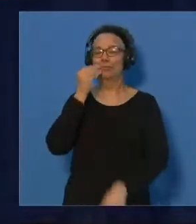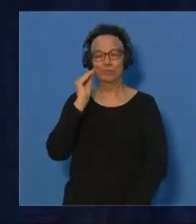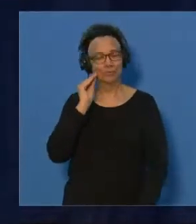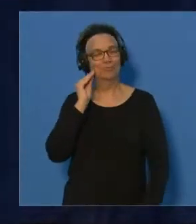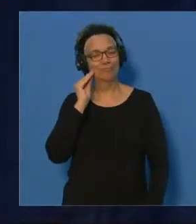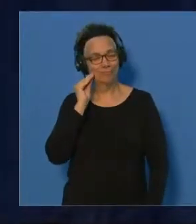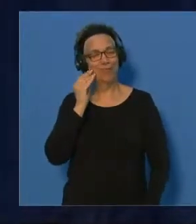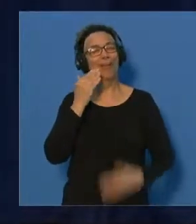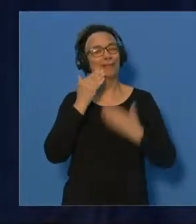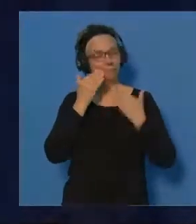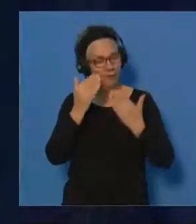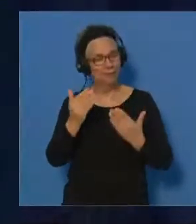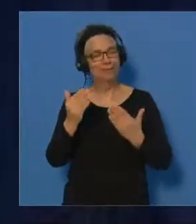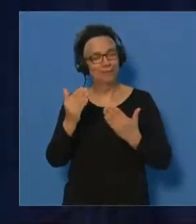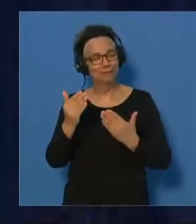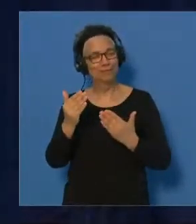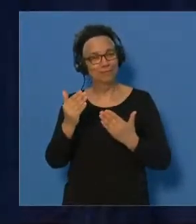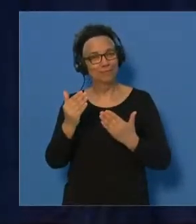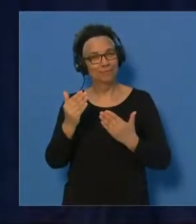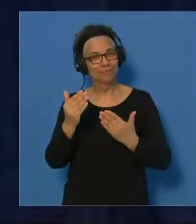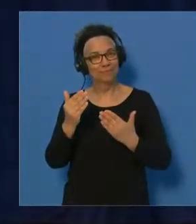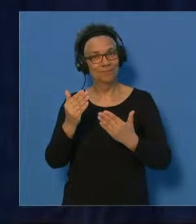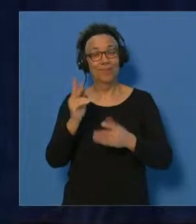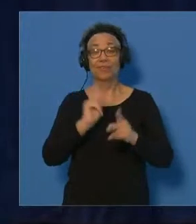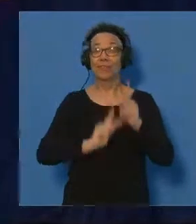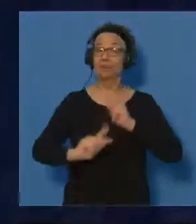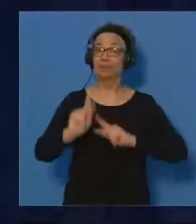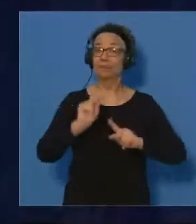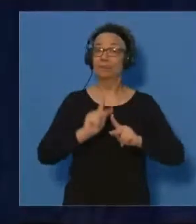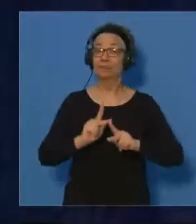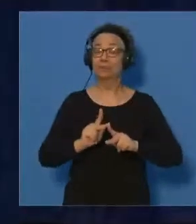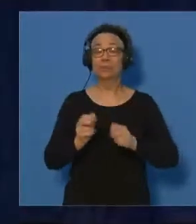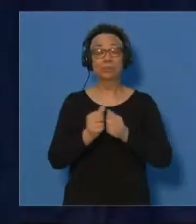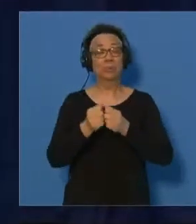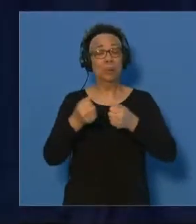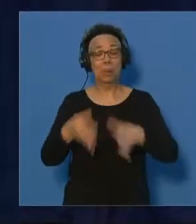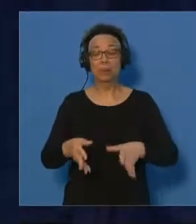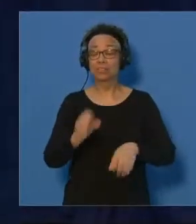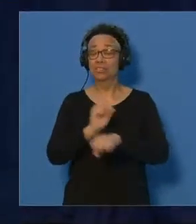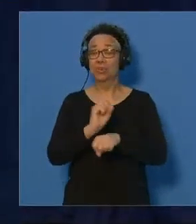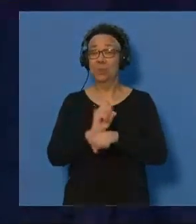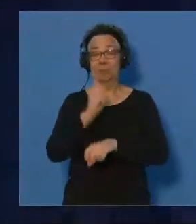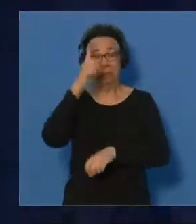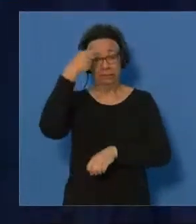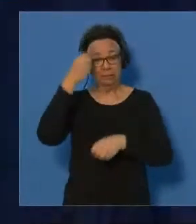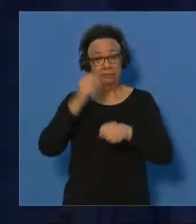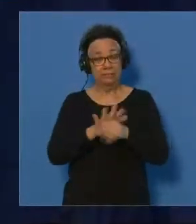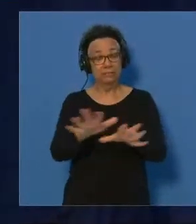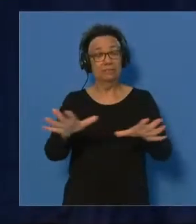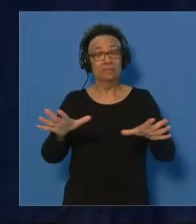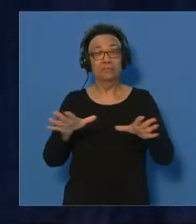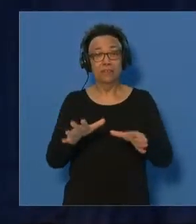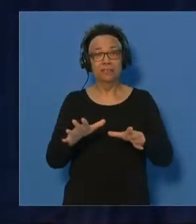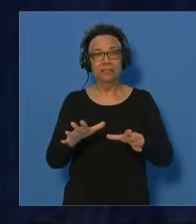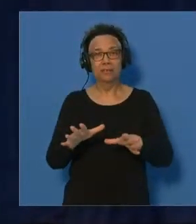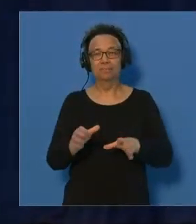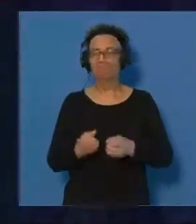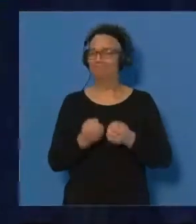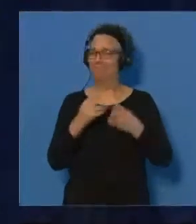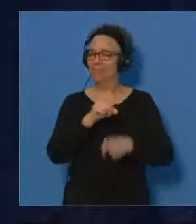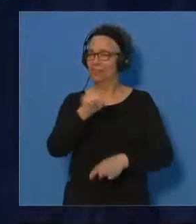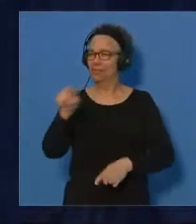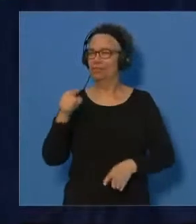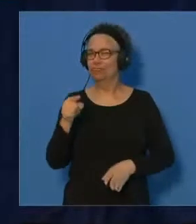truly grateful. For our people who have lost their jobs due to this virus, many of you have